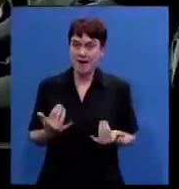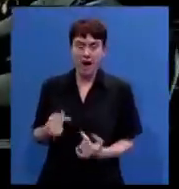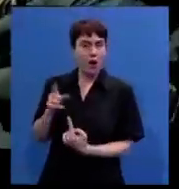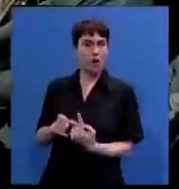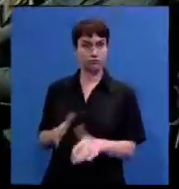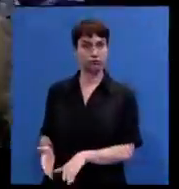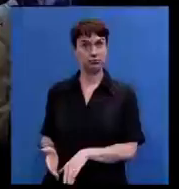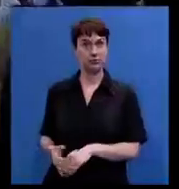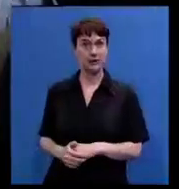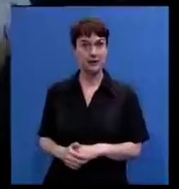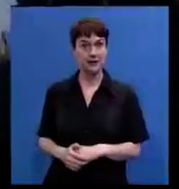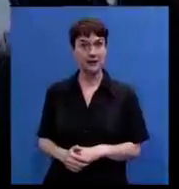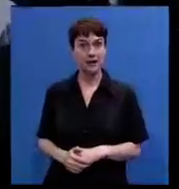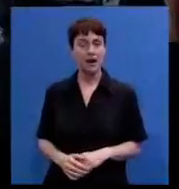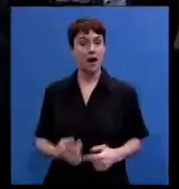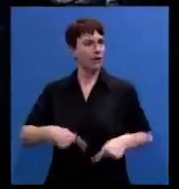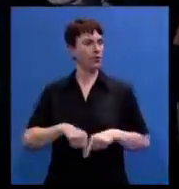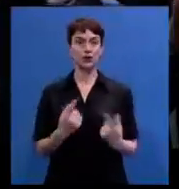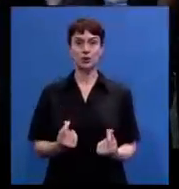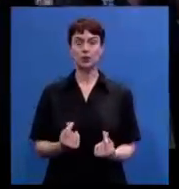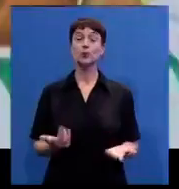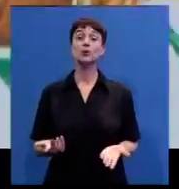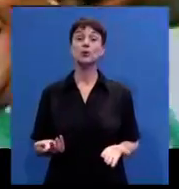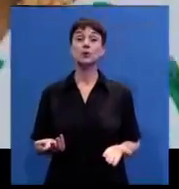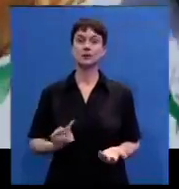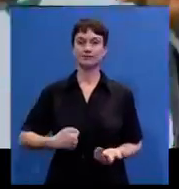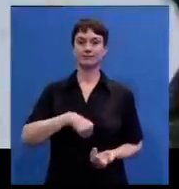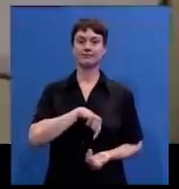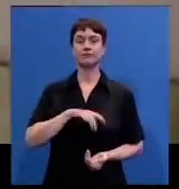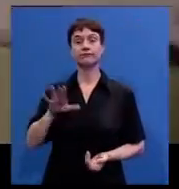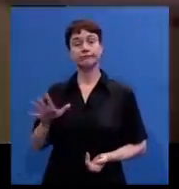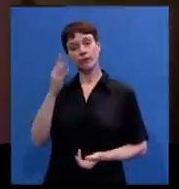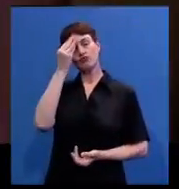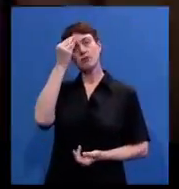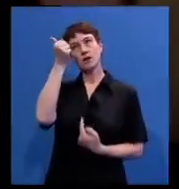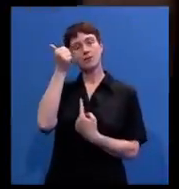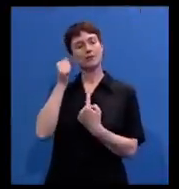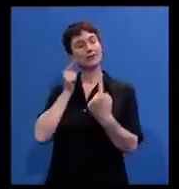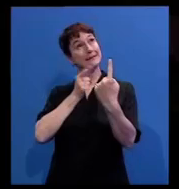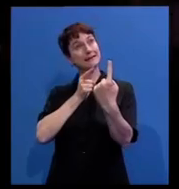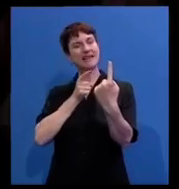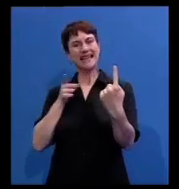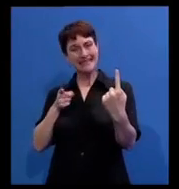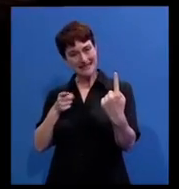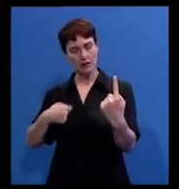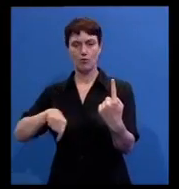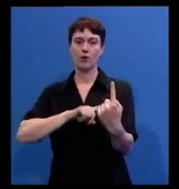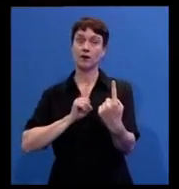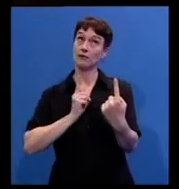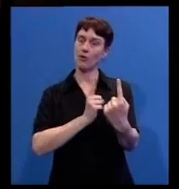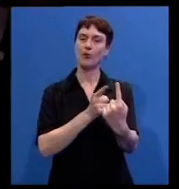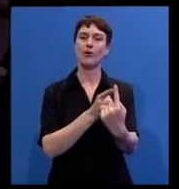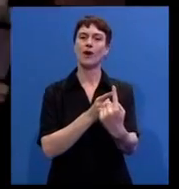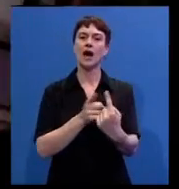icon, the only thing we can do is to live upon his ideals, to follow on his footsteps. You